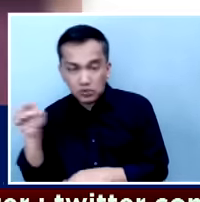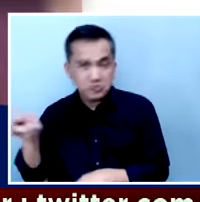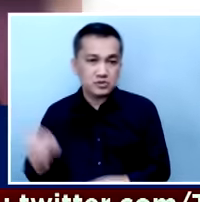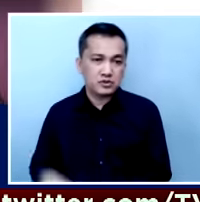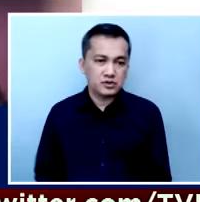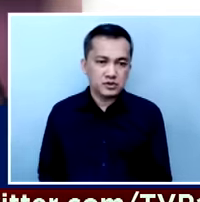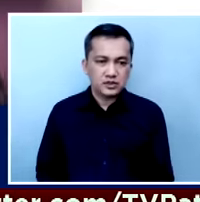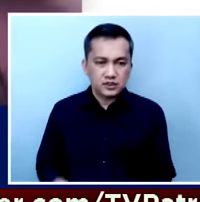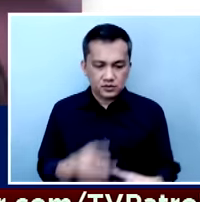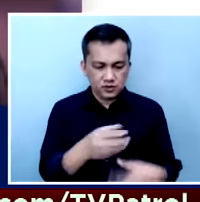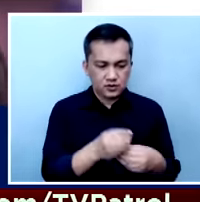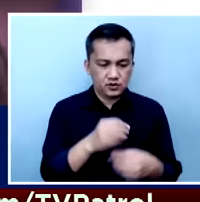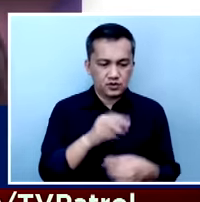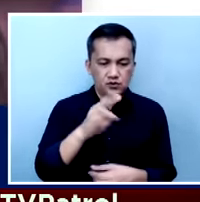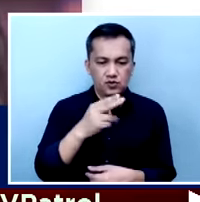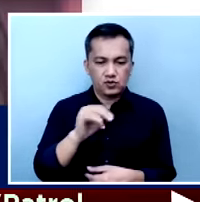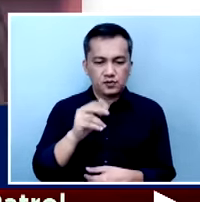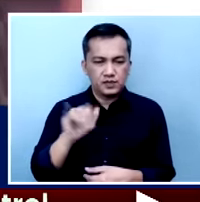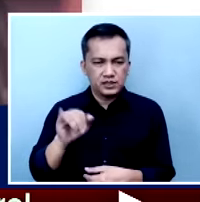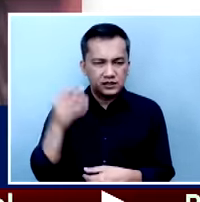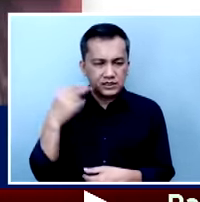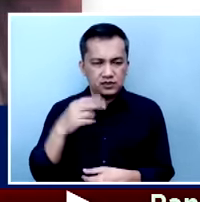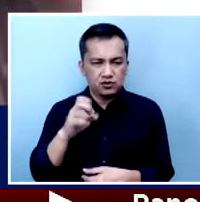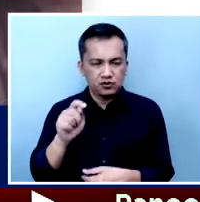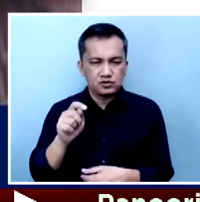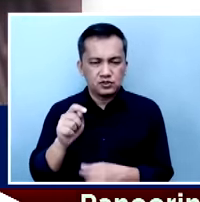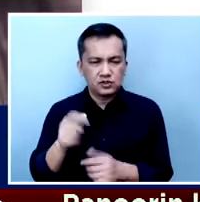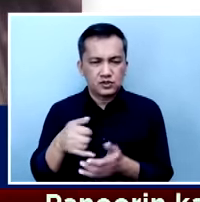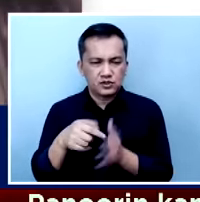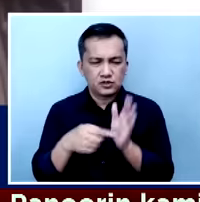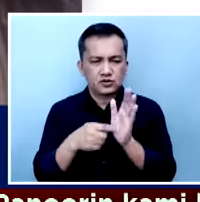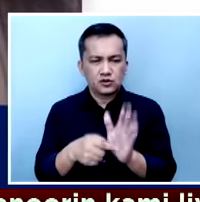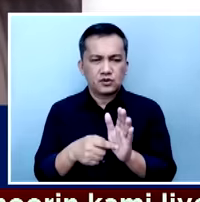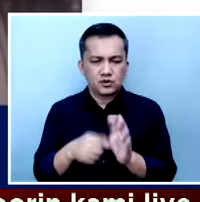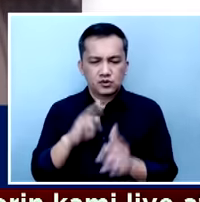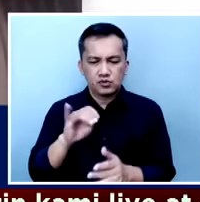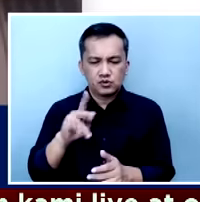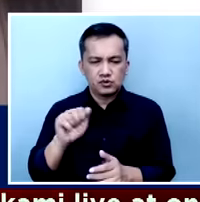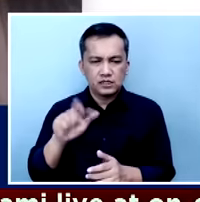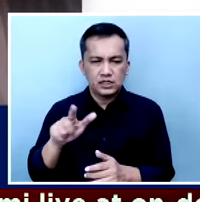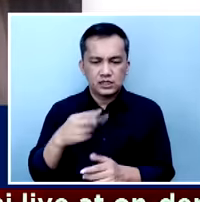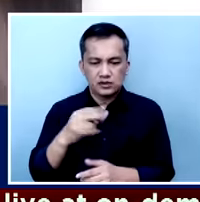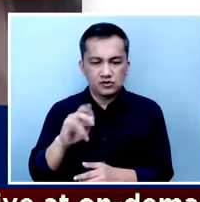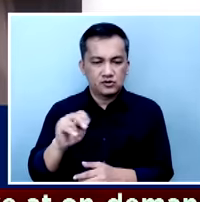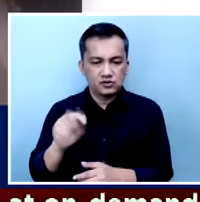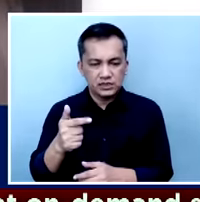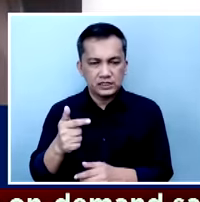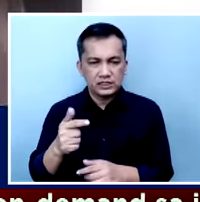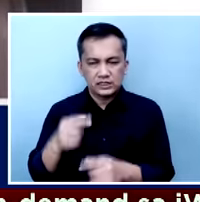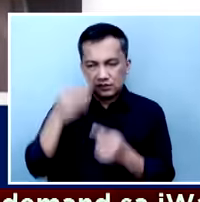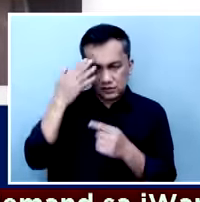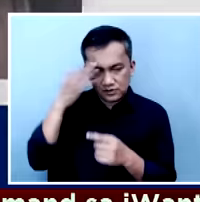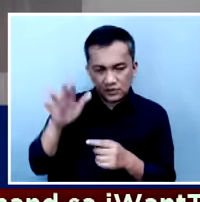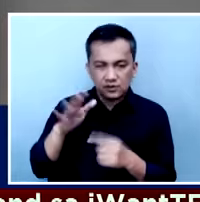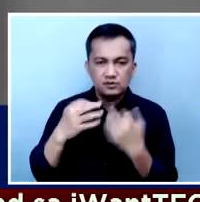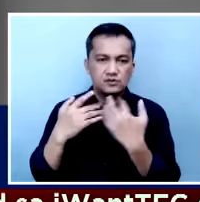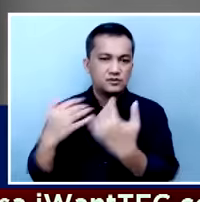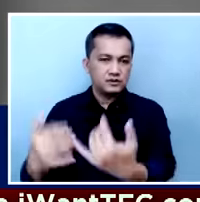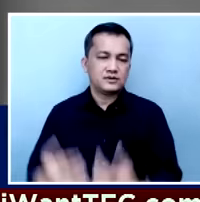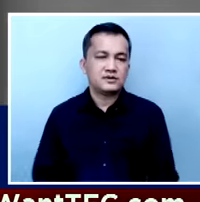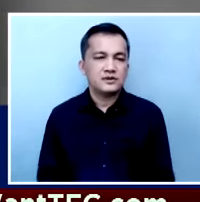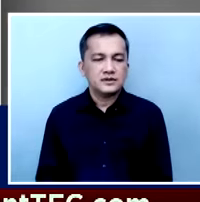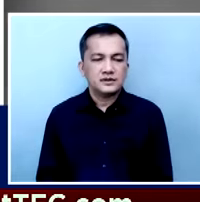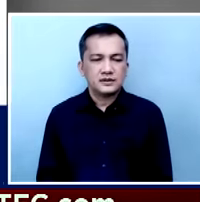Whoopi Goldberg, na dati naka-host ng award show. Brutal aniya ang hosting gigs, lalo na kung hindi mo kilala ang nasa audience.